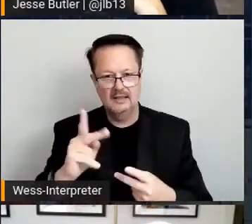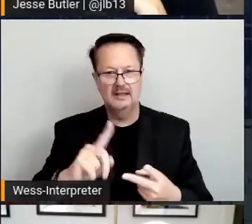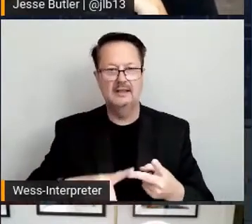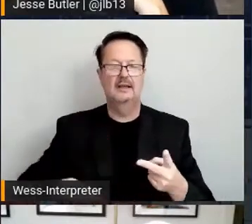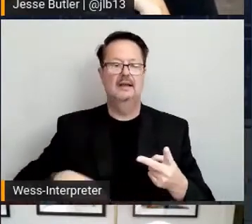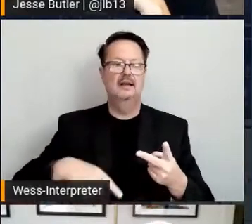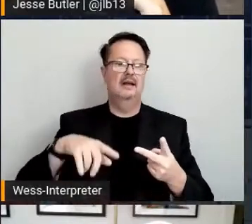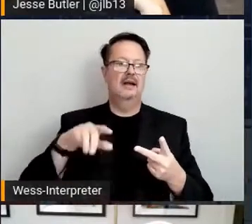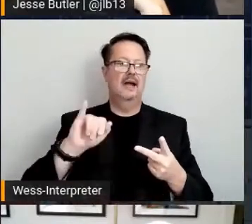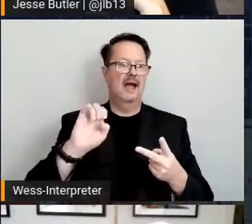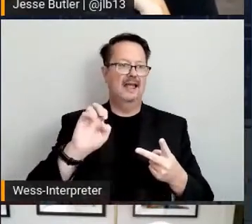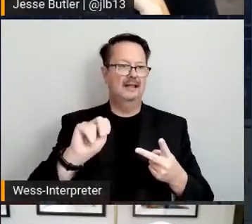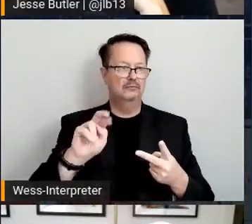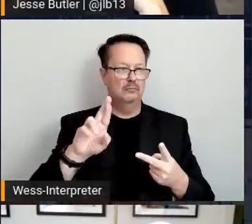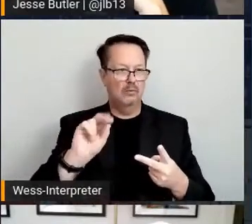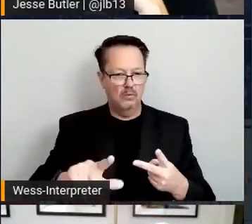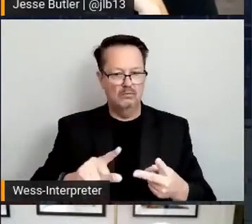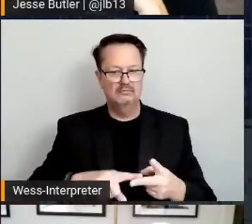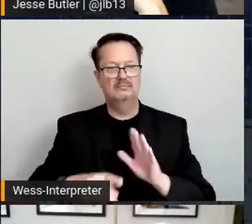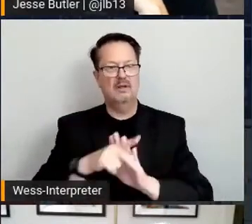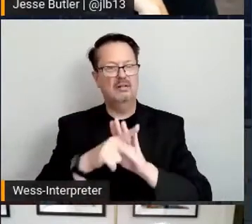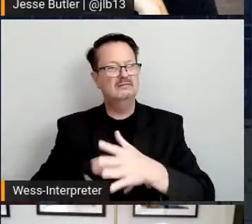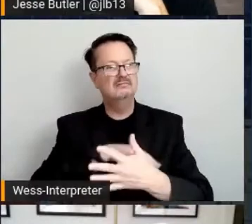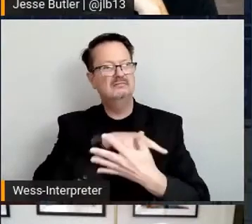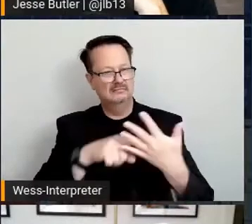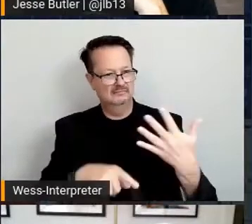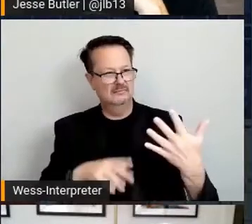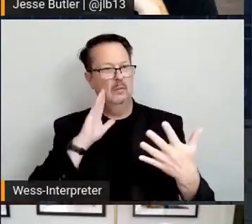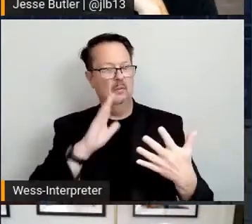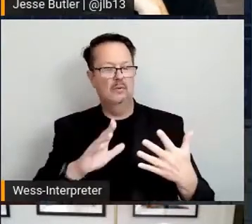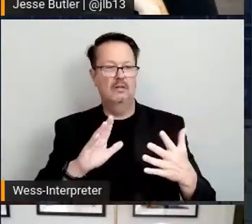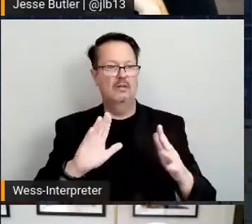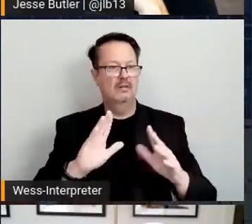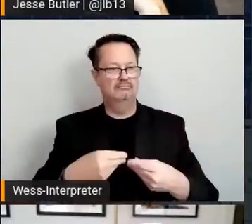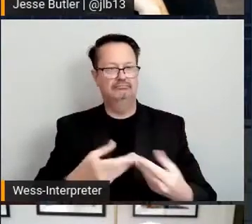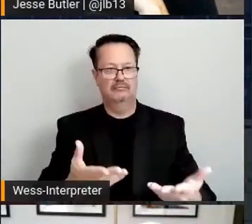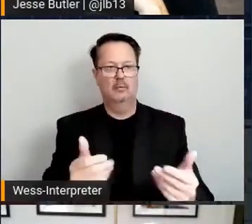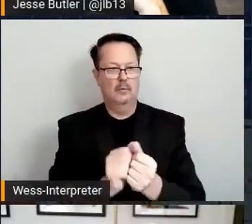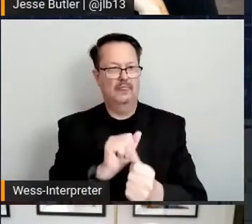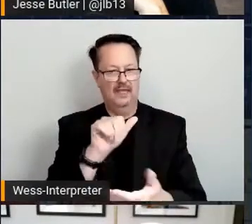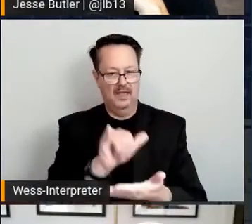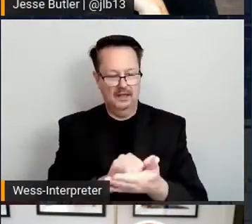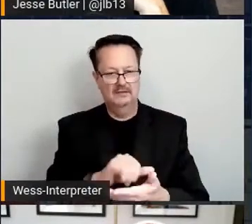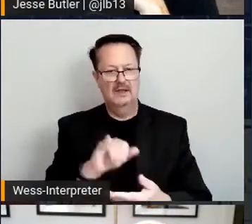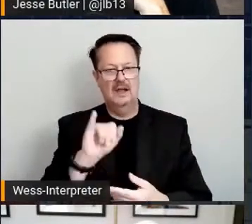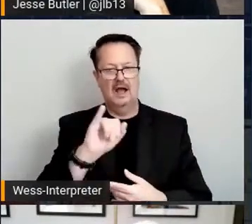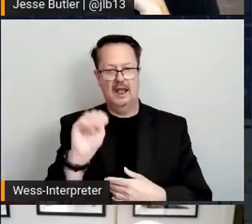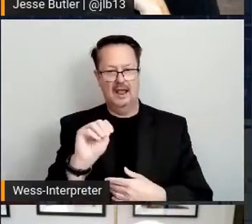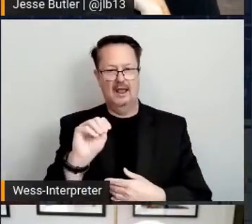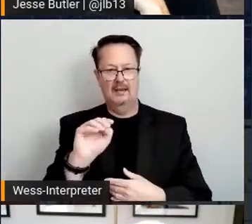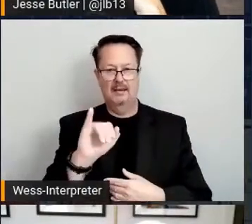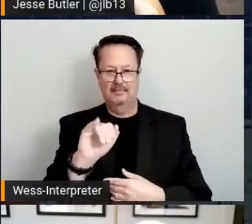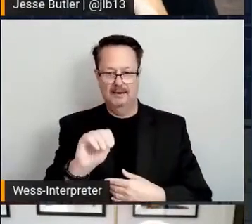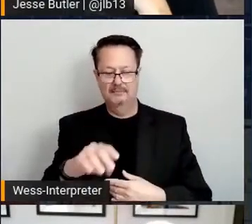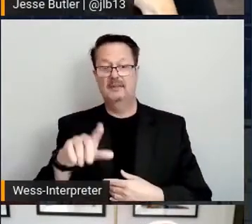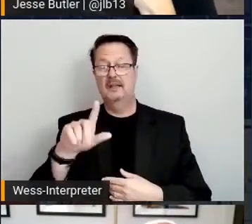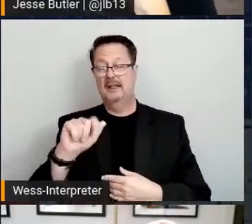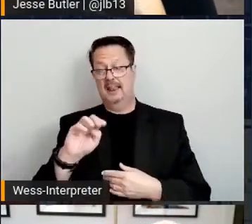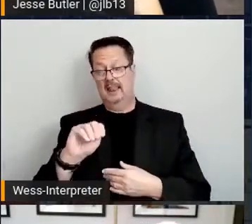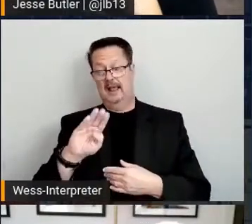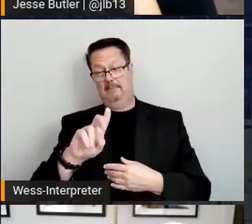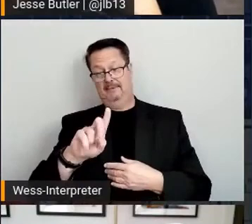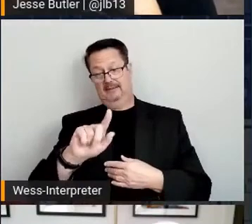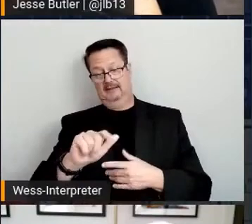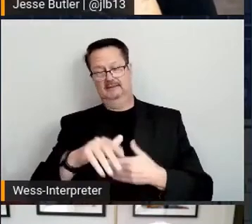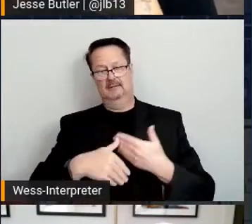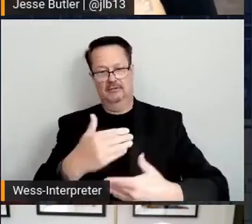IAM roles and policies, that kind of thing. That's going to be awesome with the IAM controller. Lambda, which actually is in progress right now, and Amin